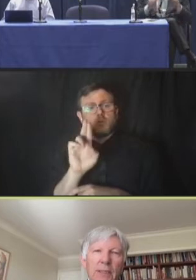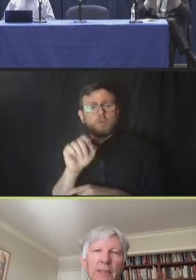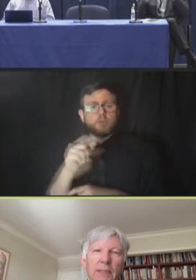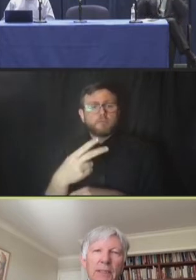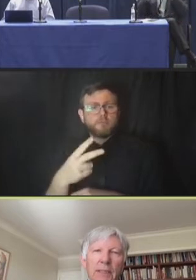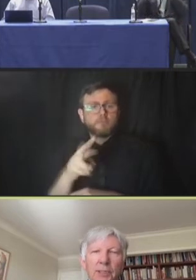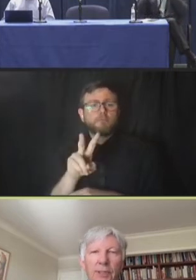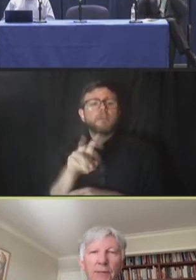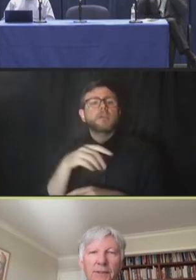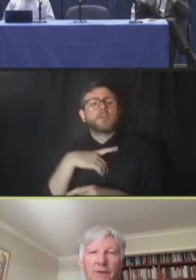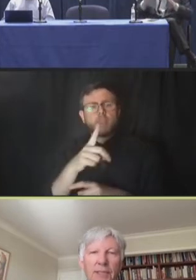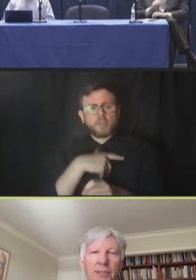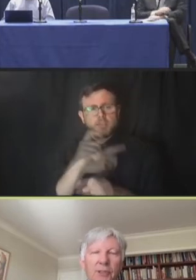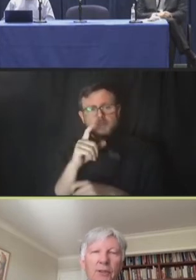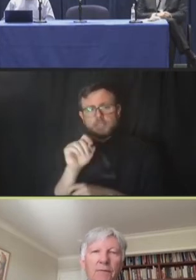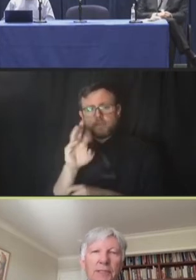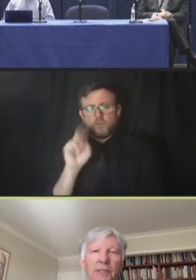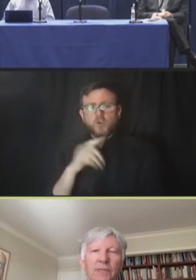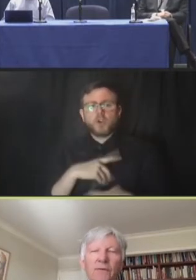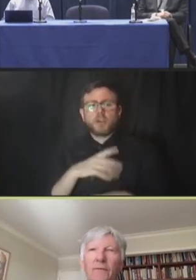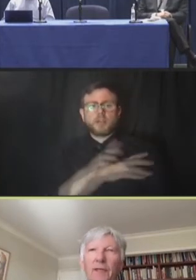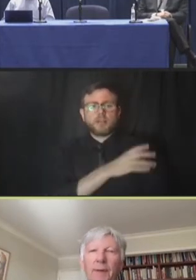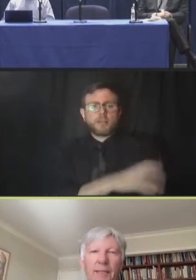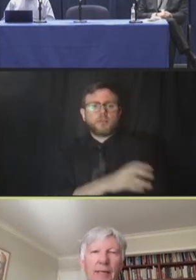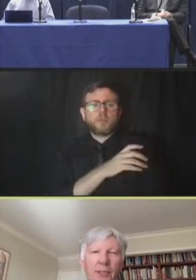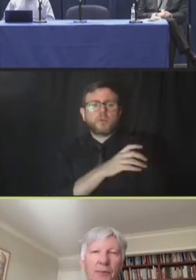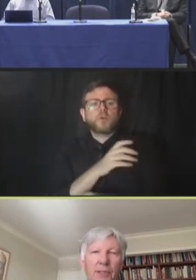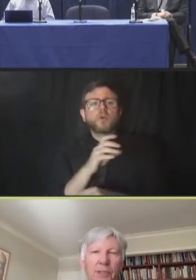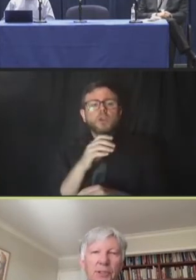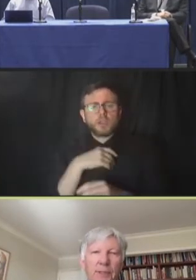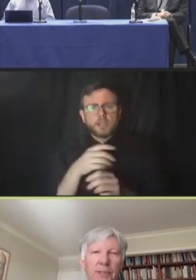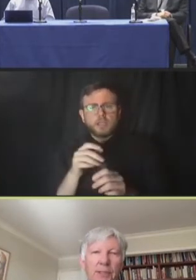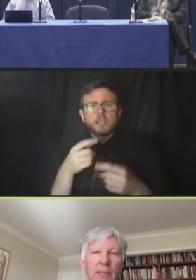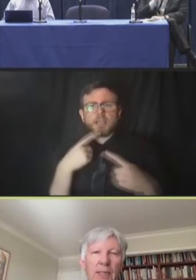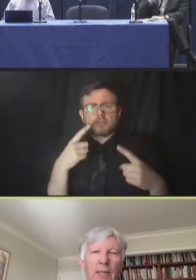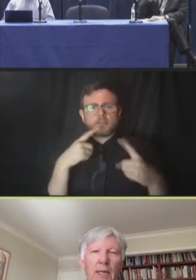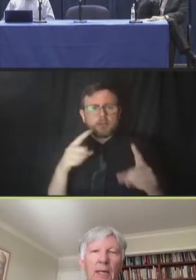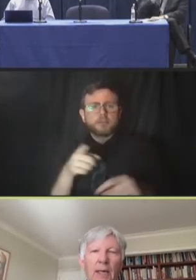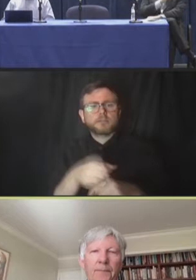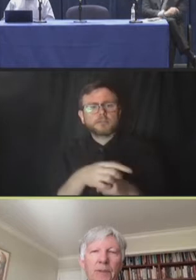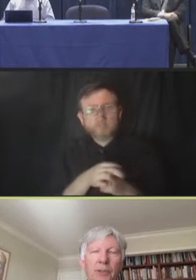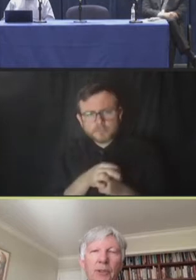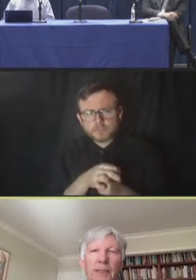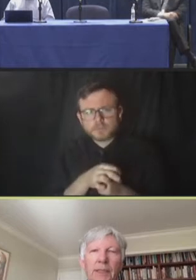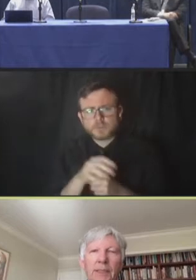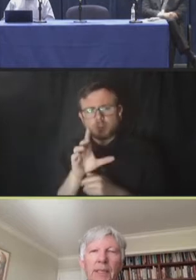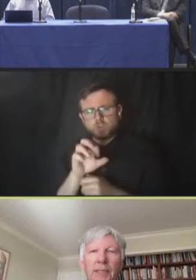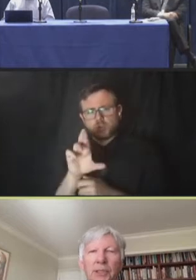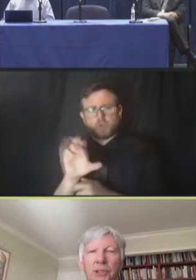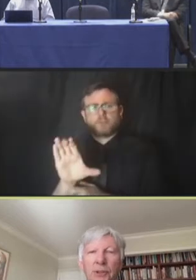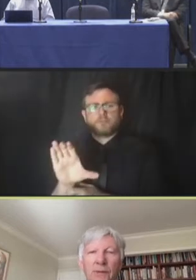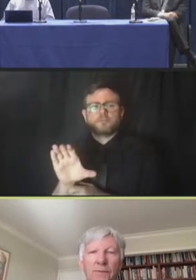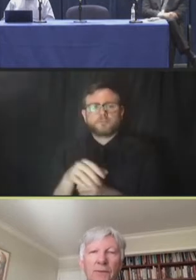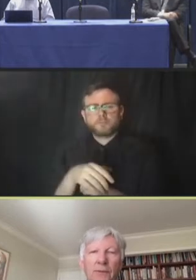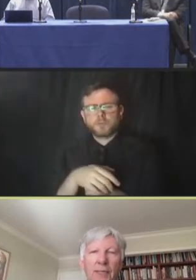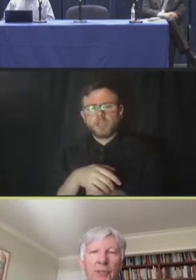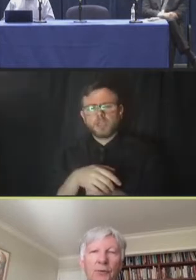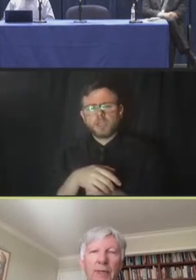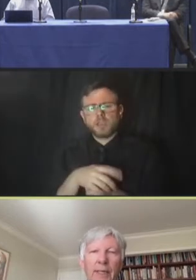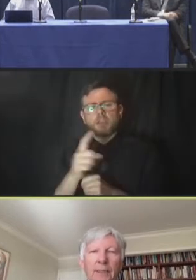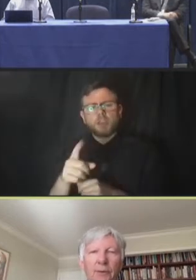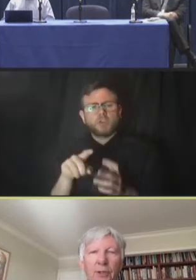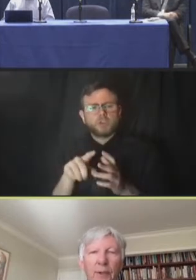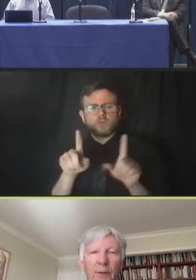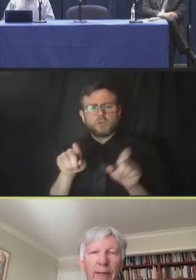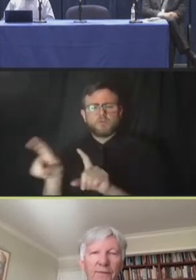Center conducted a series of national surveys, each involving about 1,000 participants. Starting in actually June of